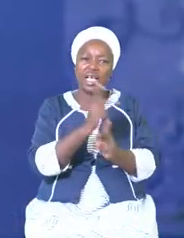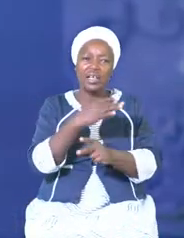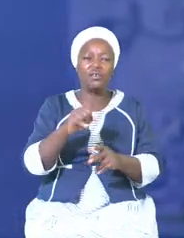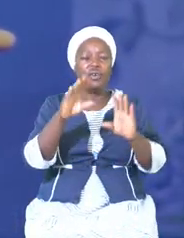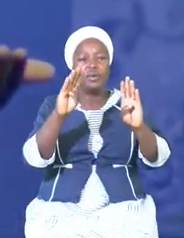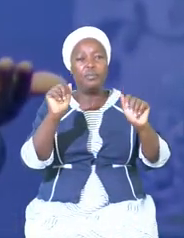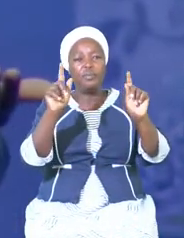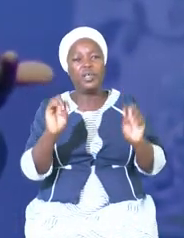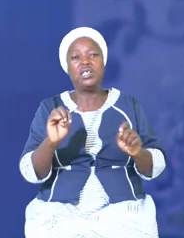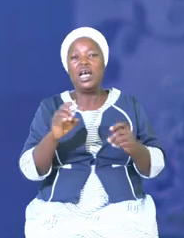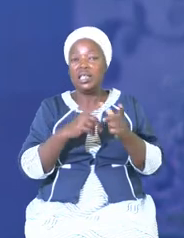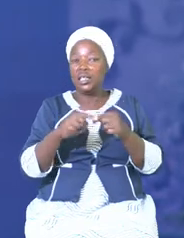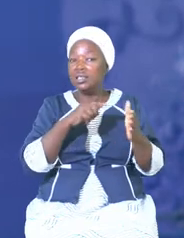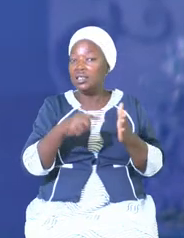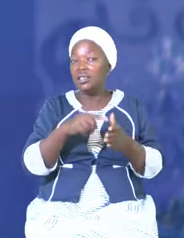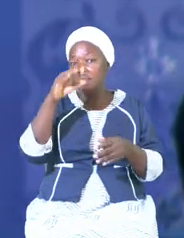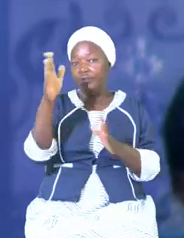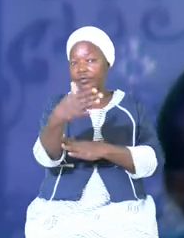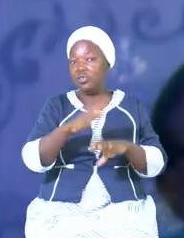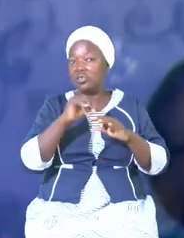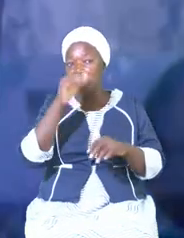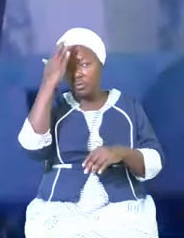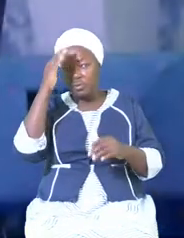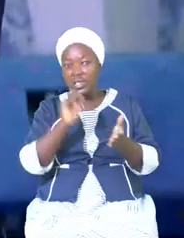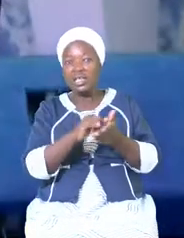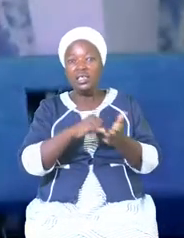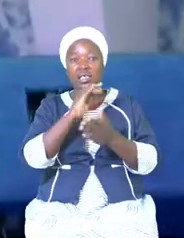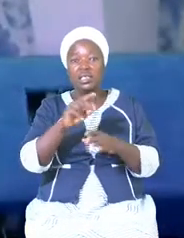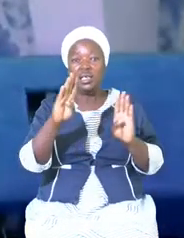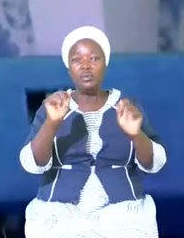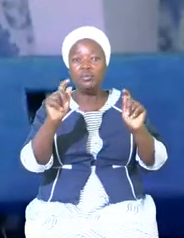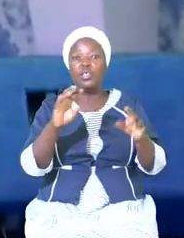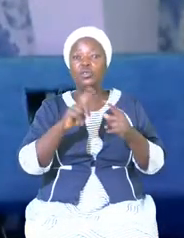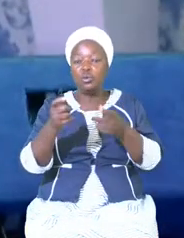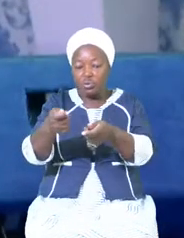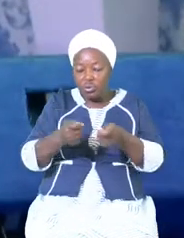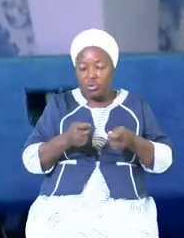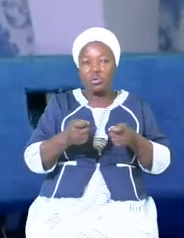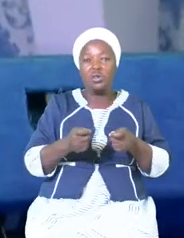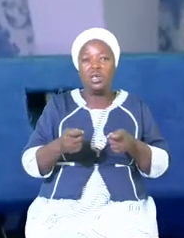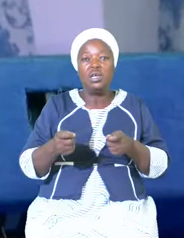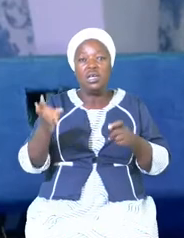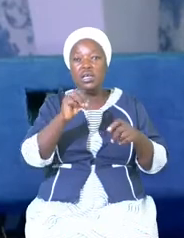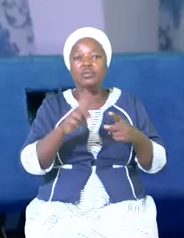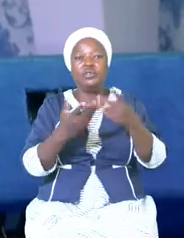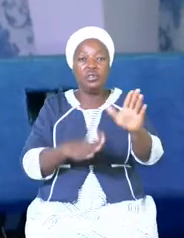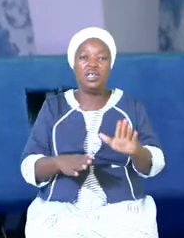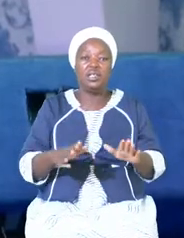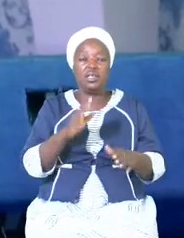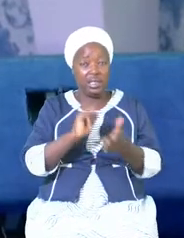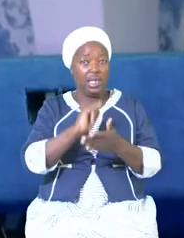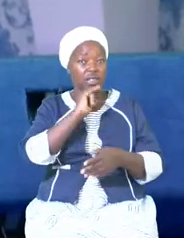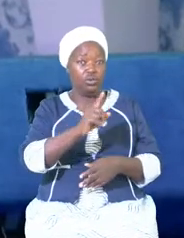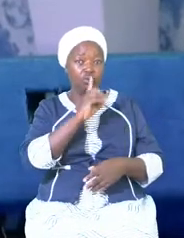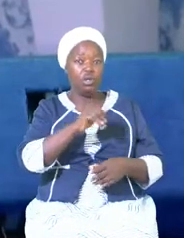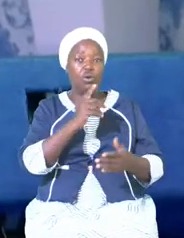the fish does not know that it's a bait to draw him to death. That's exactly what the